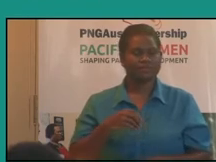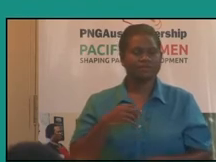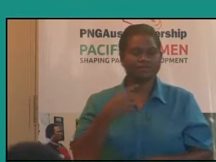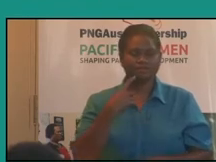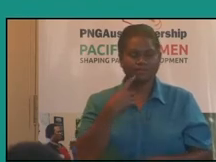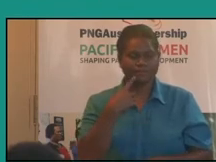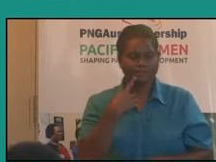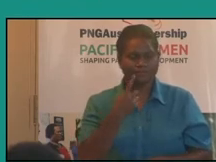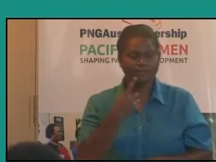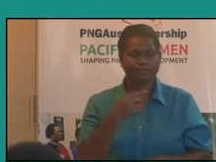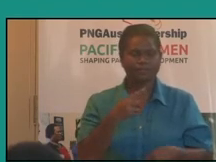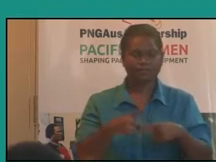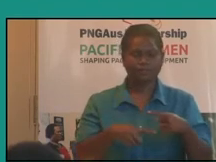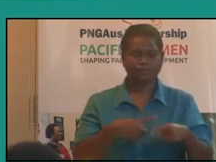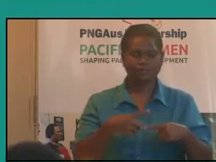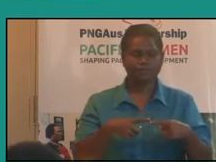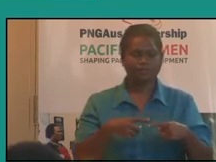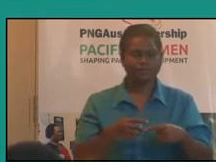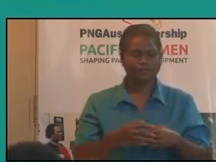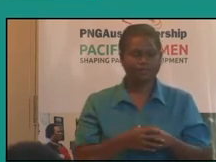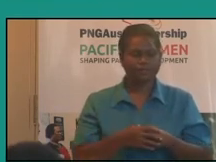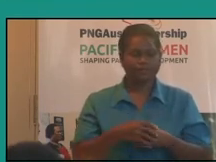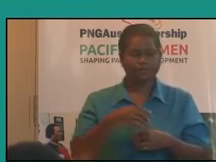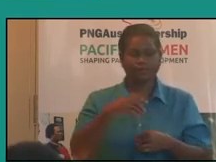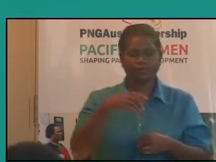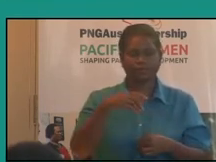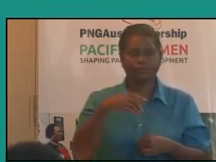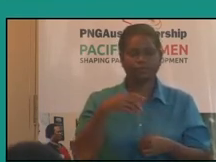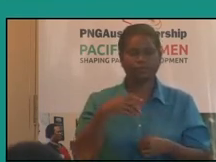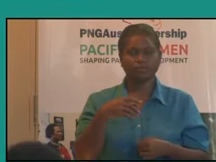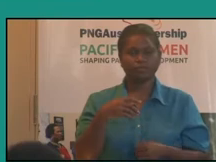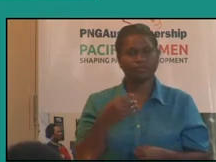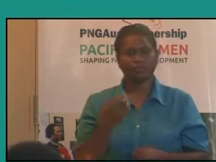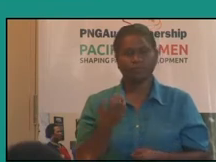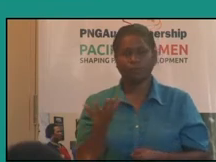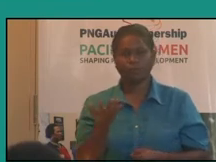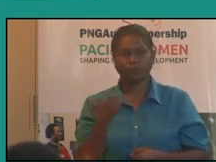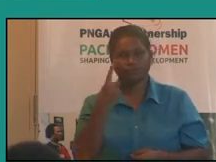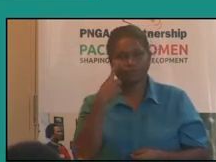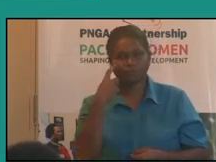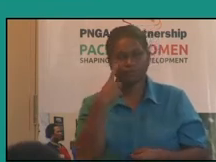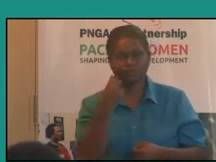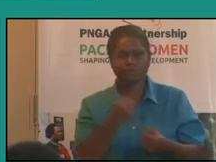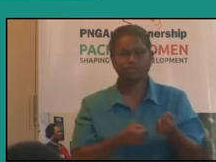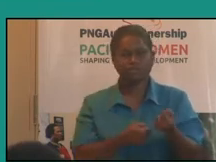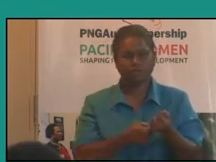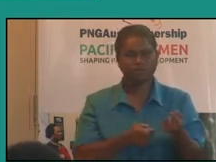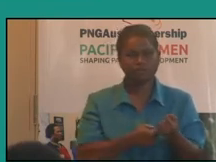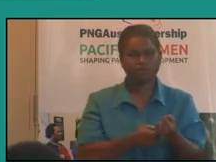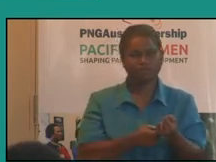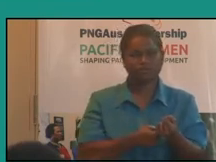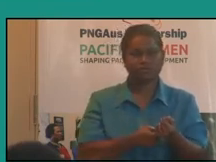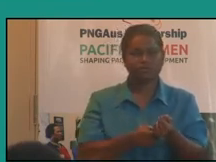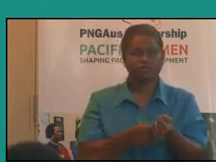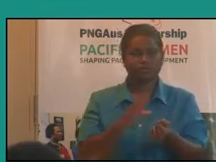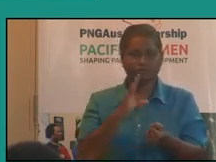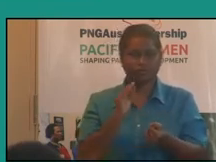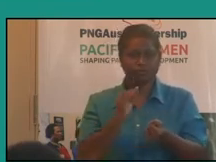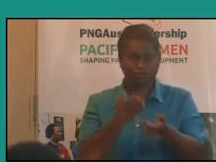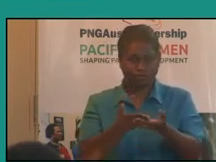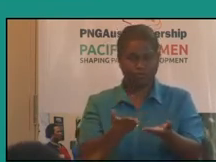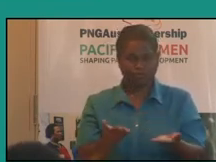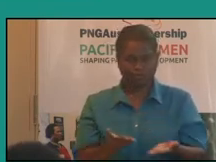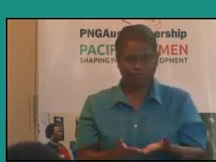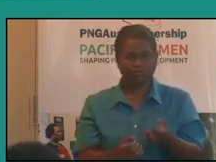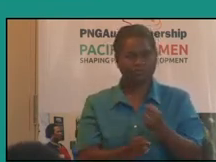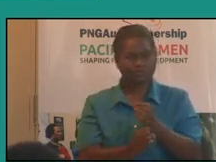getting the traction where the support was in relation to provincial support